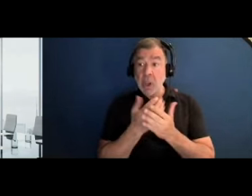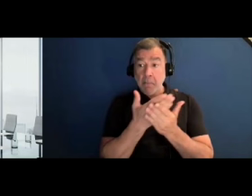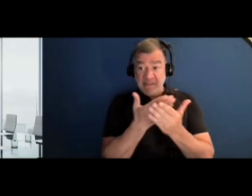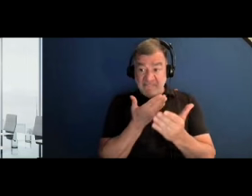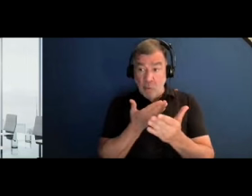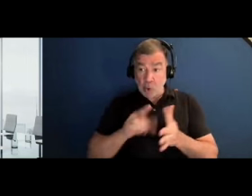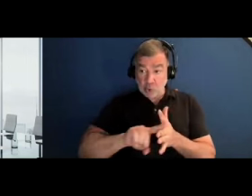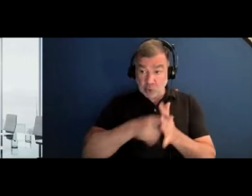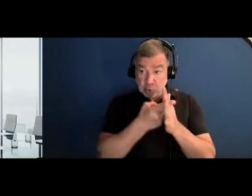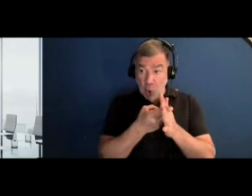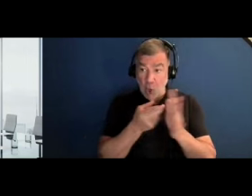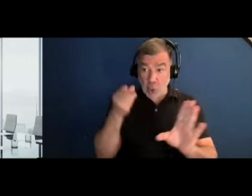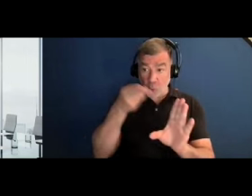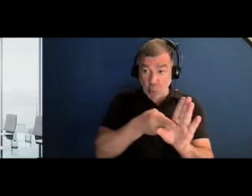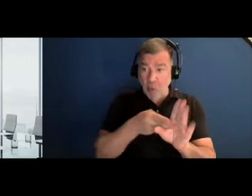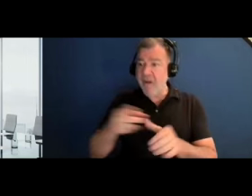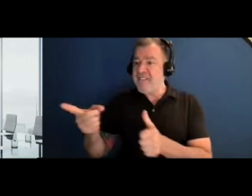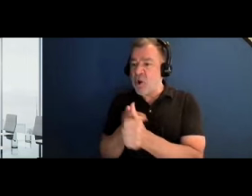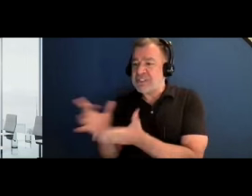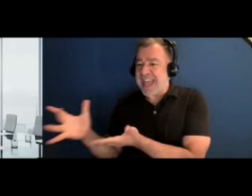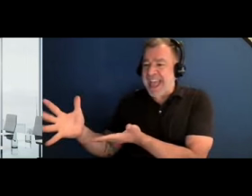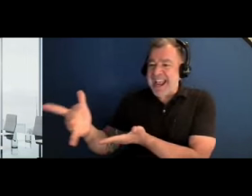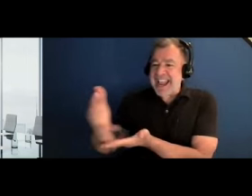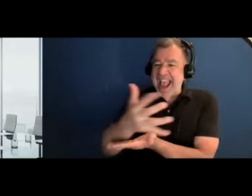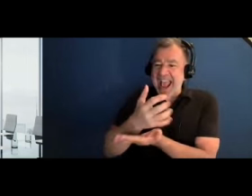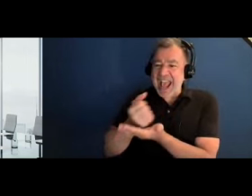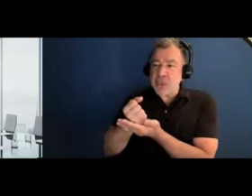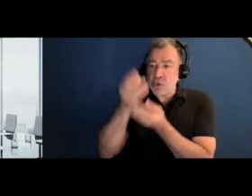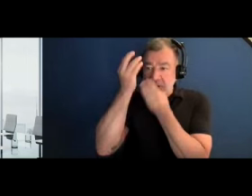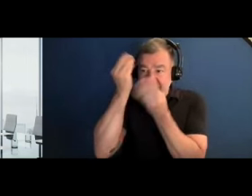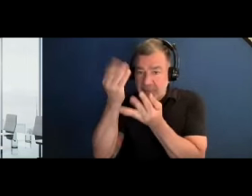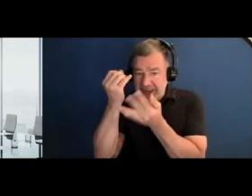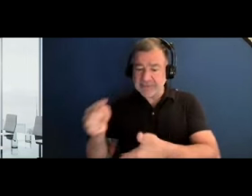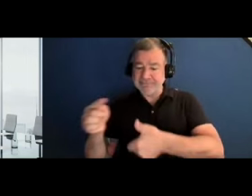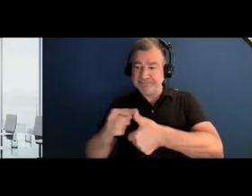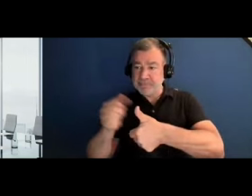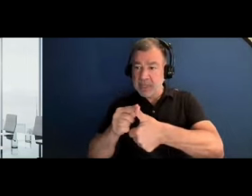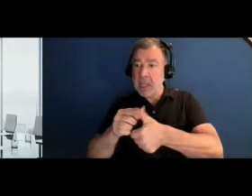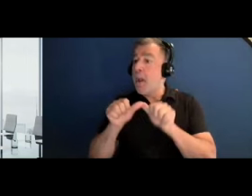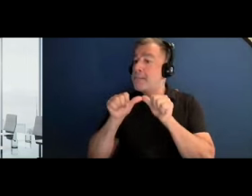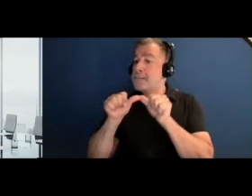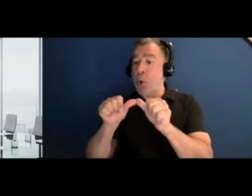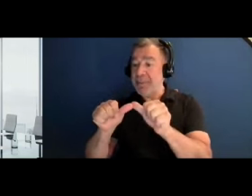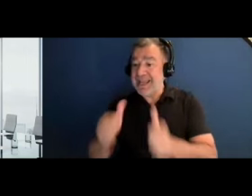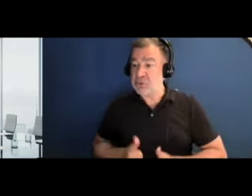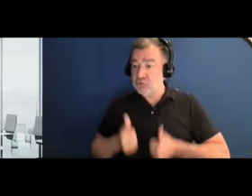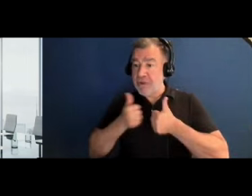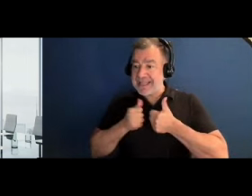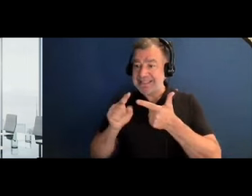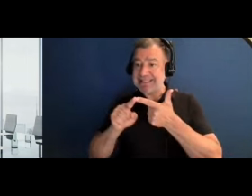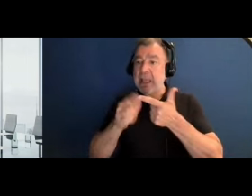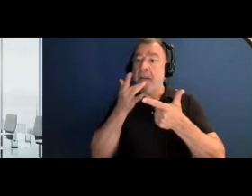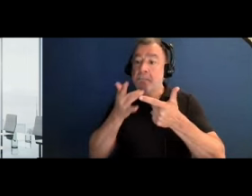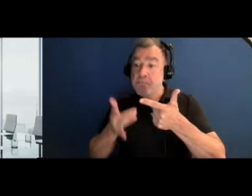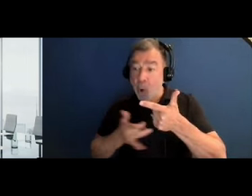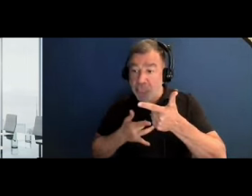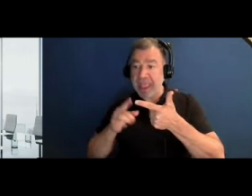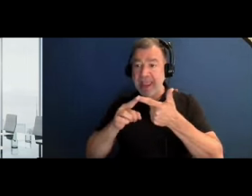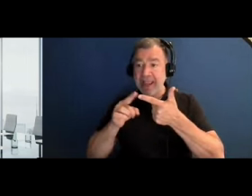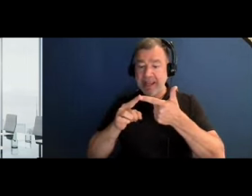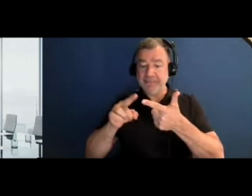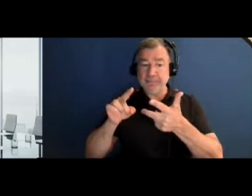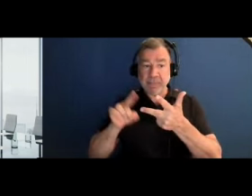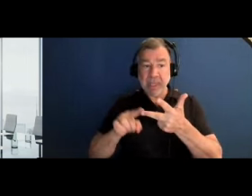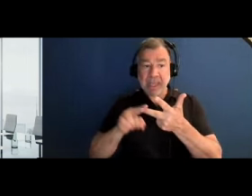information before they start, such as you can see permanent address, birthday. You can see some type